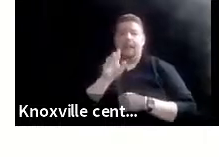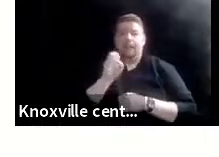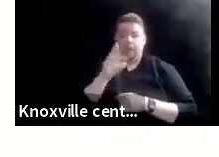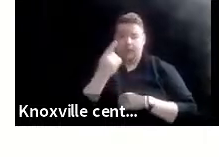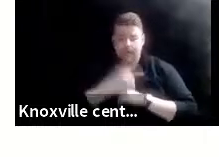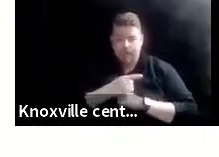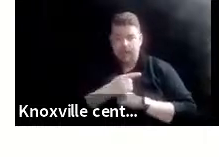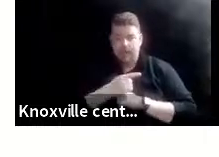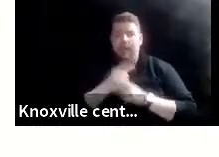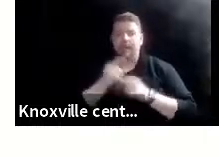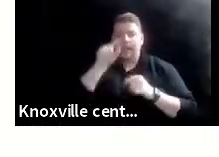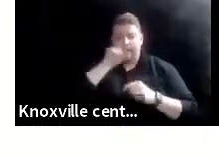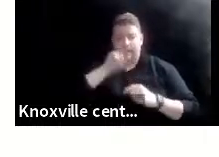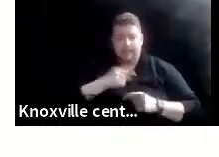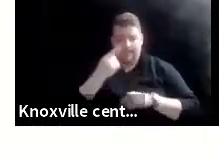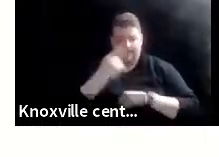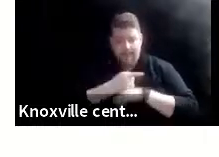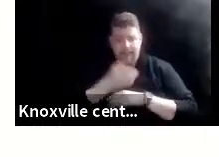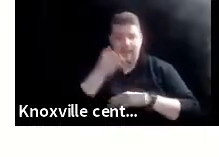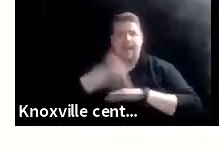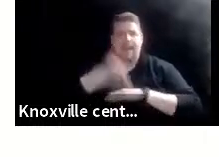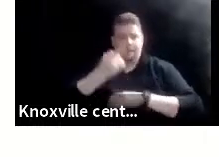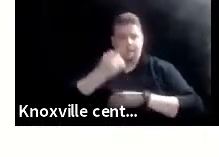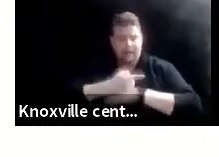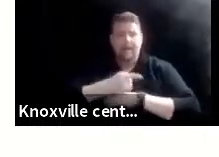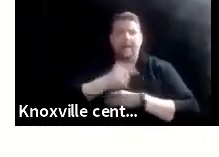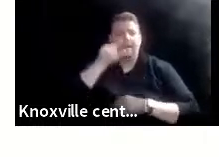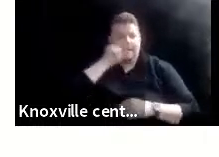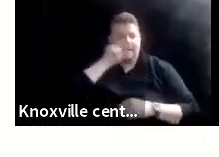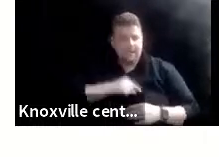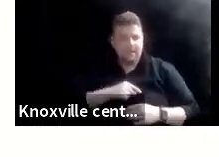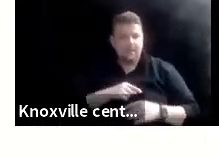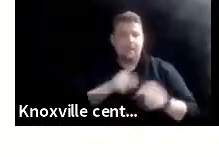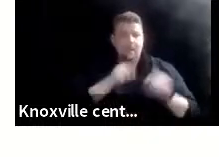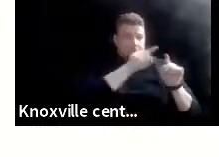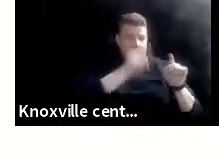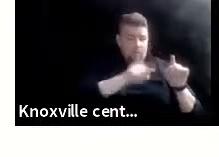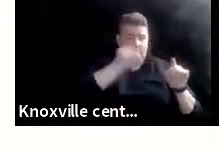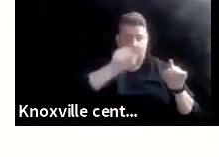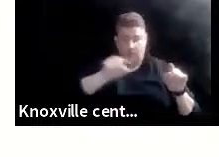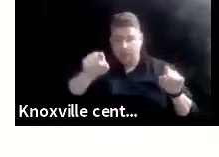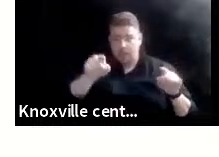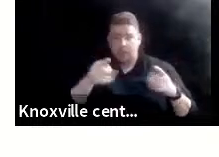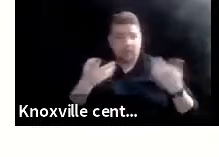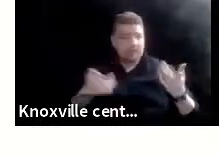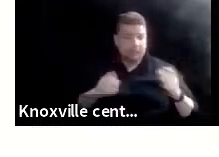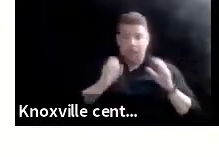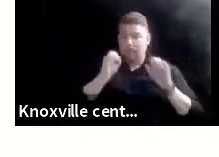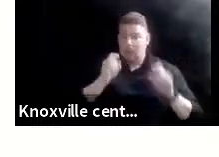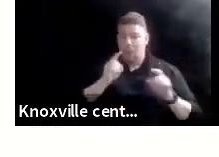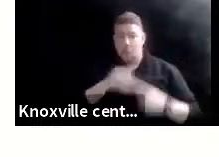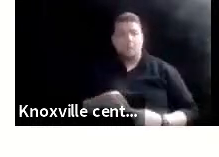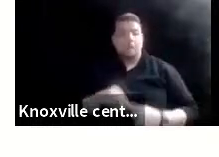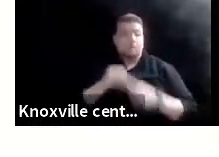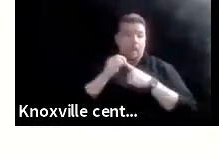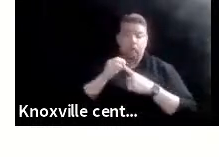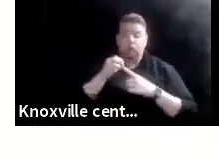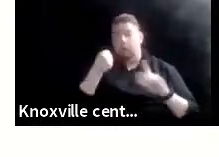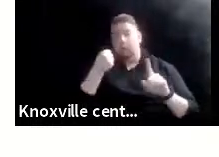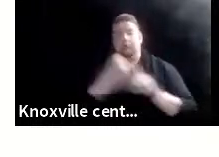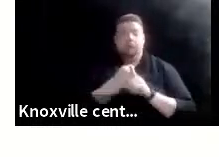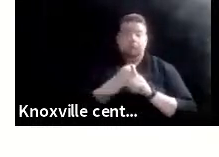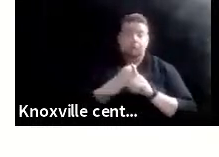and then Thanksgiving and the day after Thanksgiving. Again, even pointing those out, there's nothing really unique or any type of signature